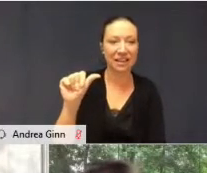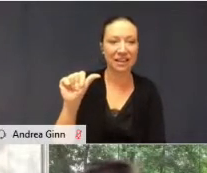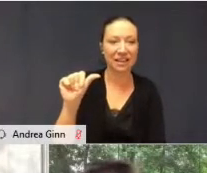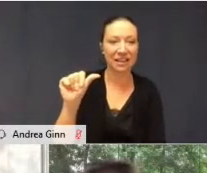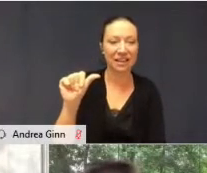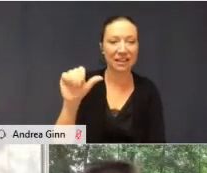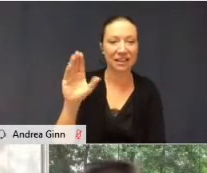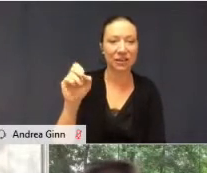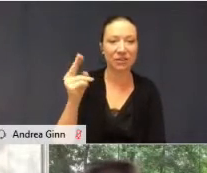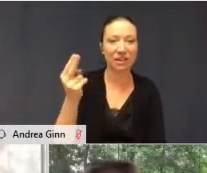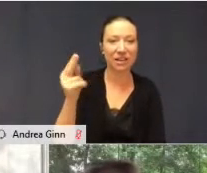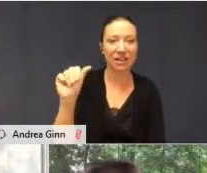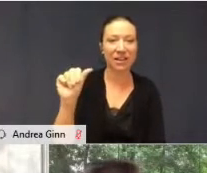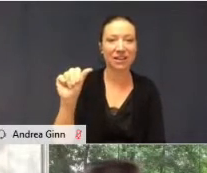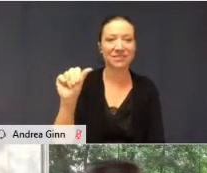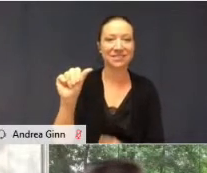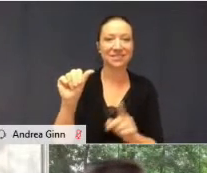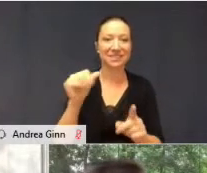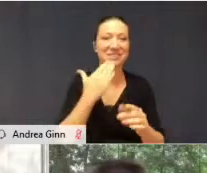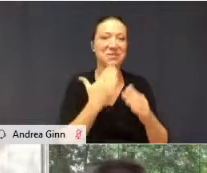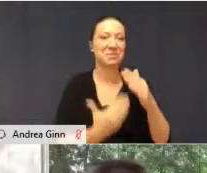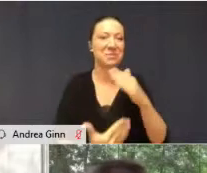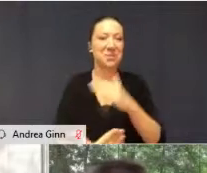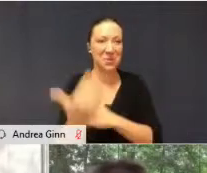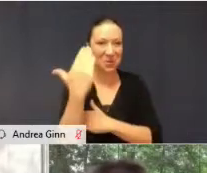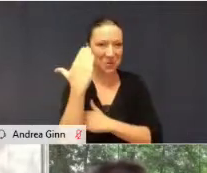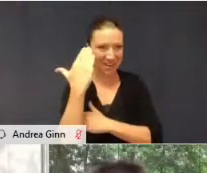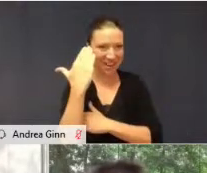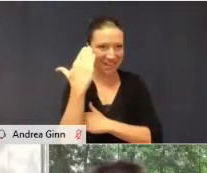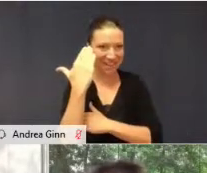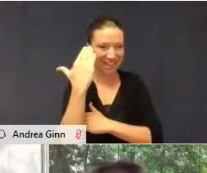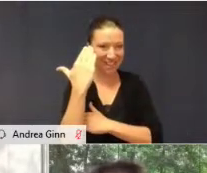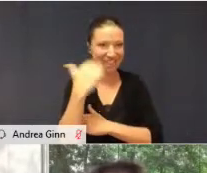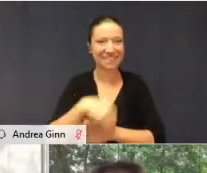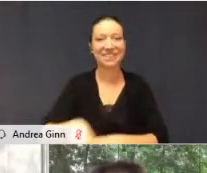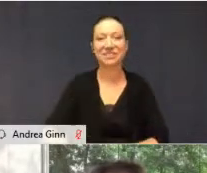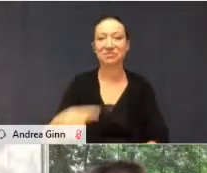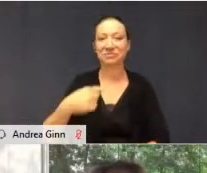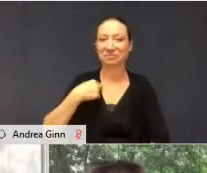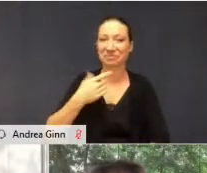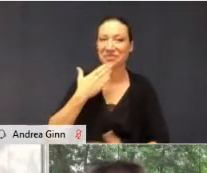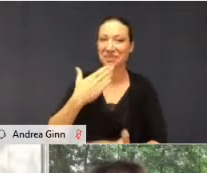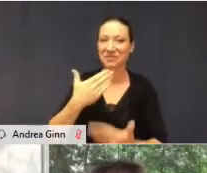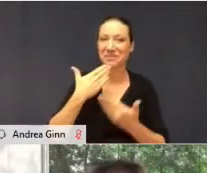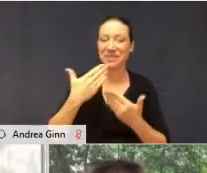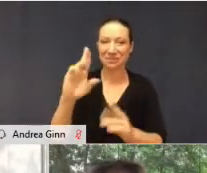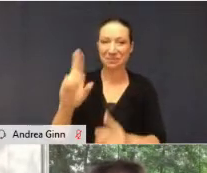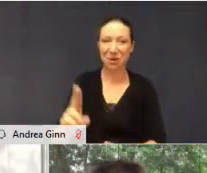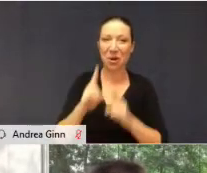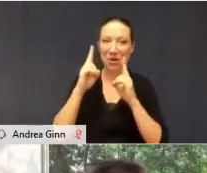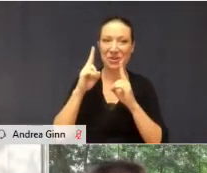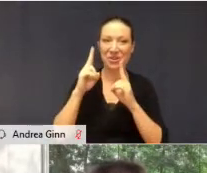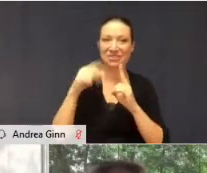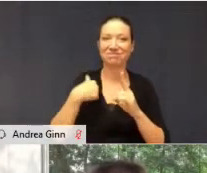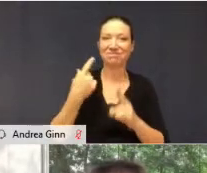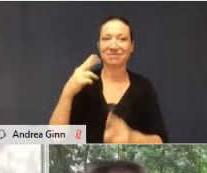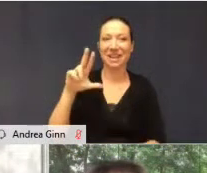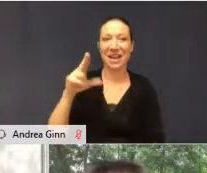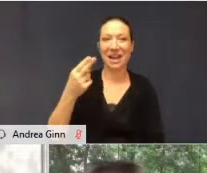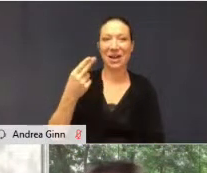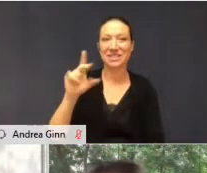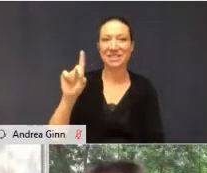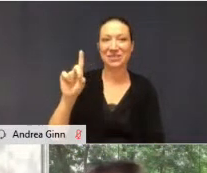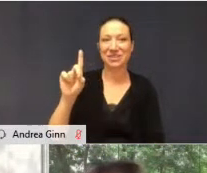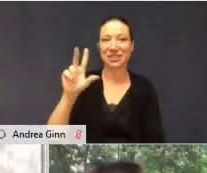Good morning, Mr. Chair and members. Thank you. I am honored to serve New Mexico's House District 33 here in Doña Ana